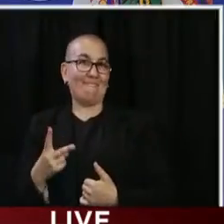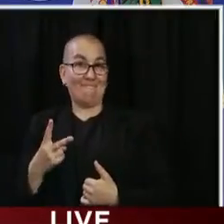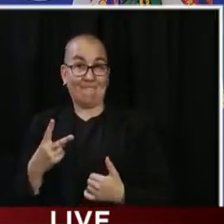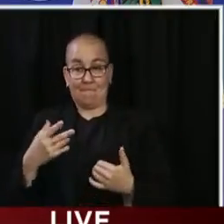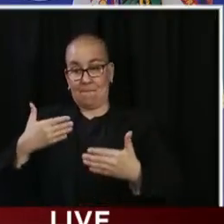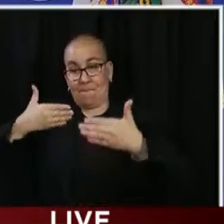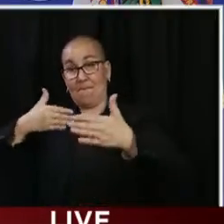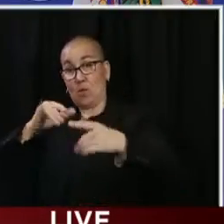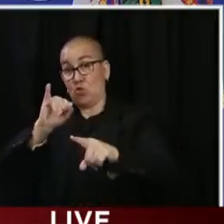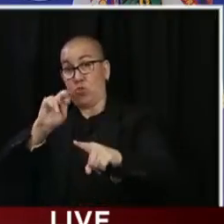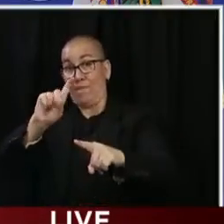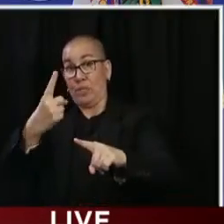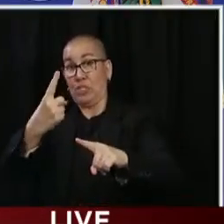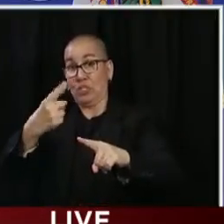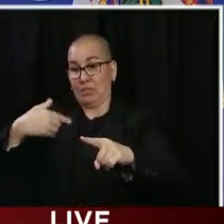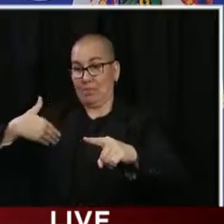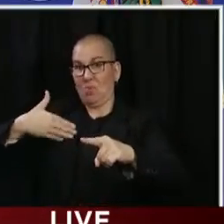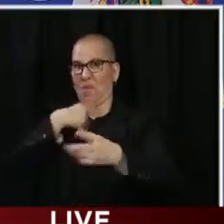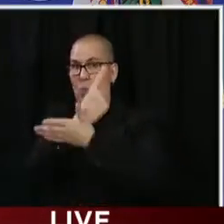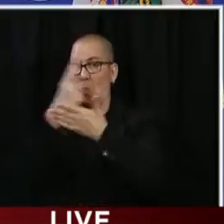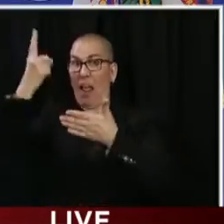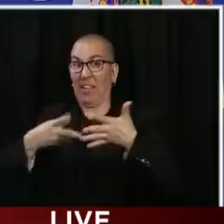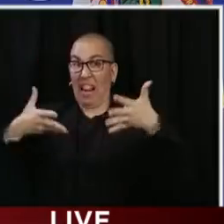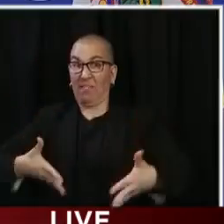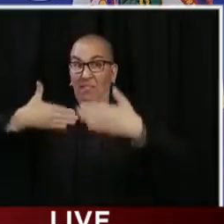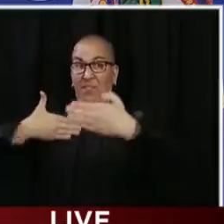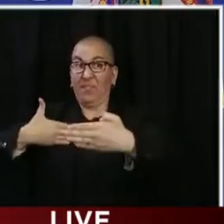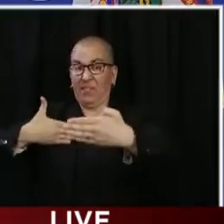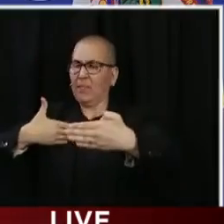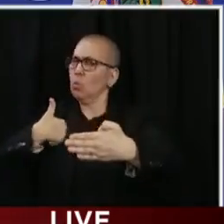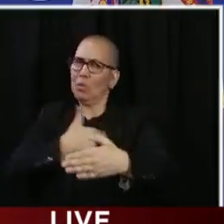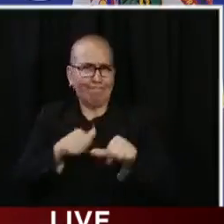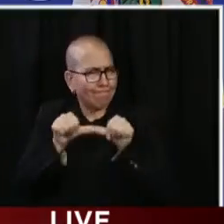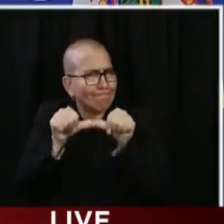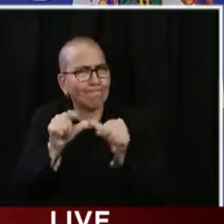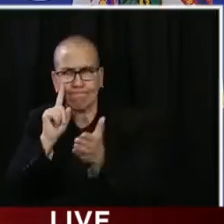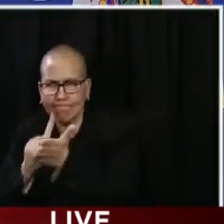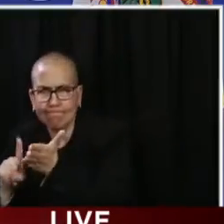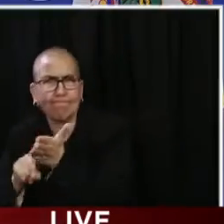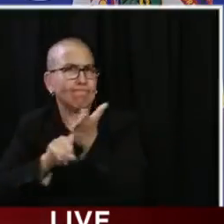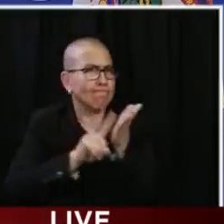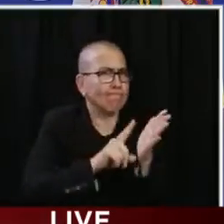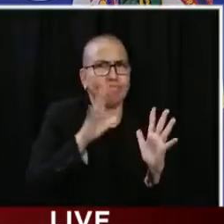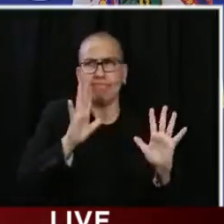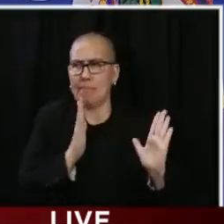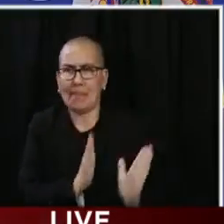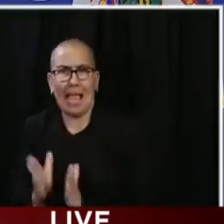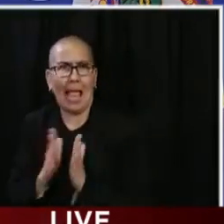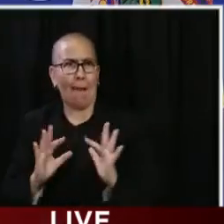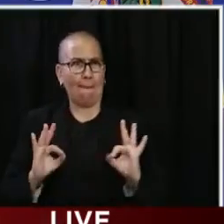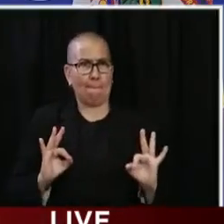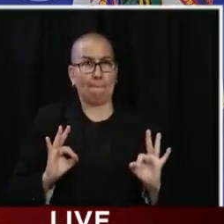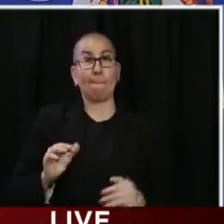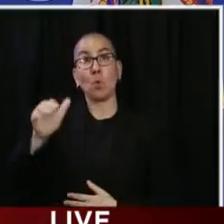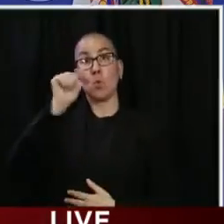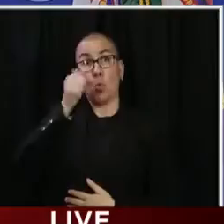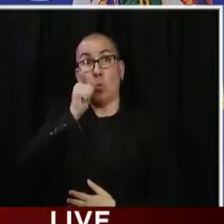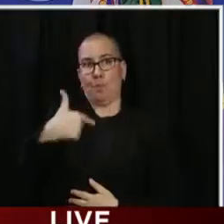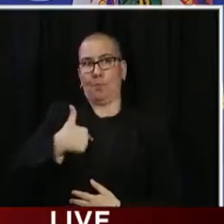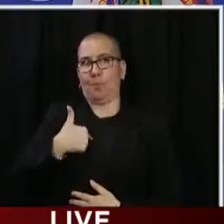11 a.m. for anybody else who wants to come and sort of get some further guidance and answer questions on it. We'll do a lot more of that in the coming weeks and a half.